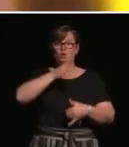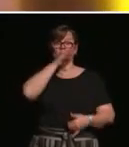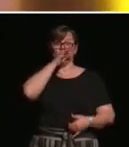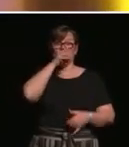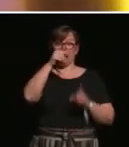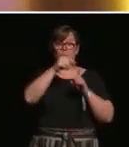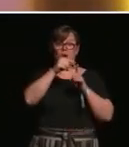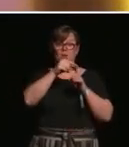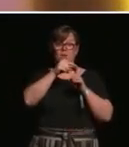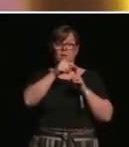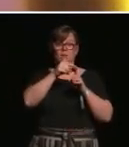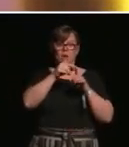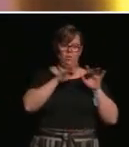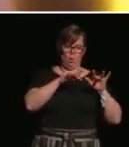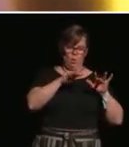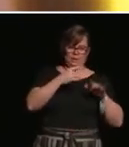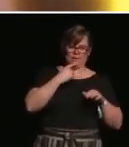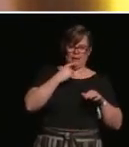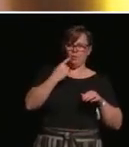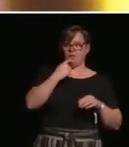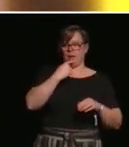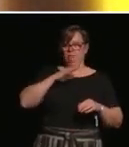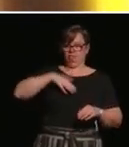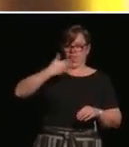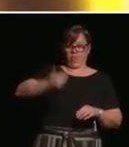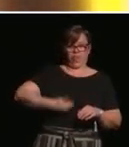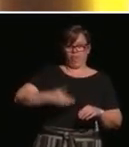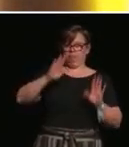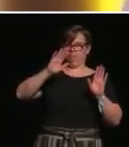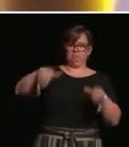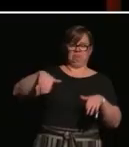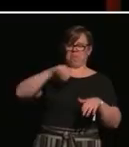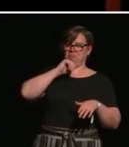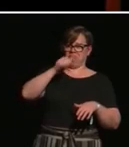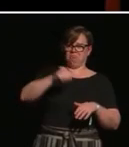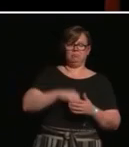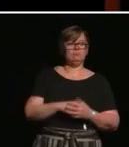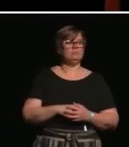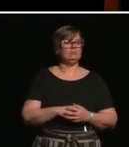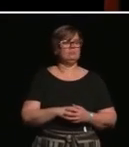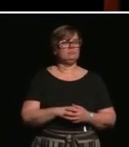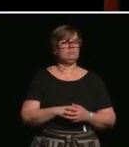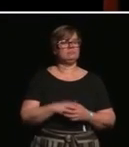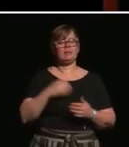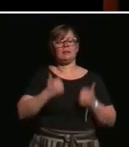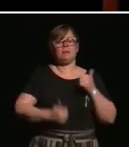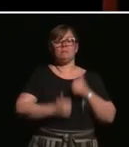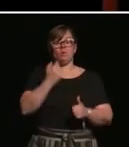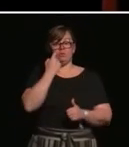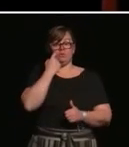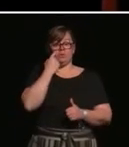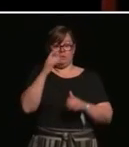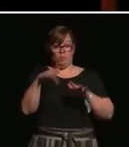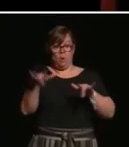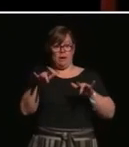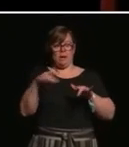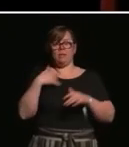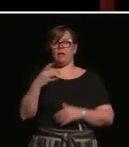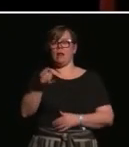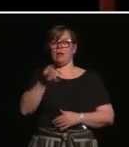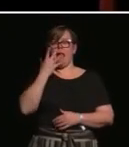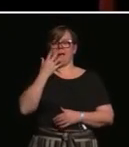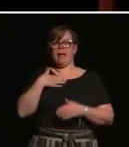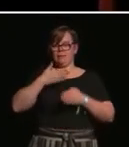To say this is a stunning upset would be an understatement. Janis Ian's latest recording, The Light at the End of the Line,